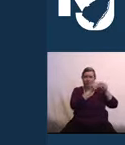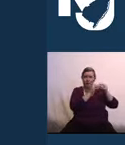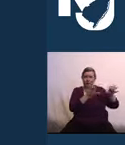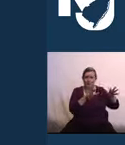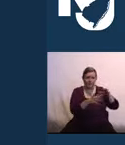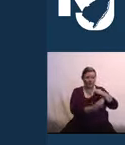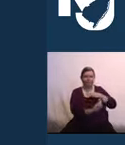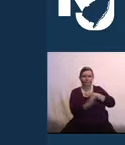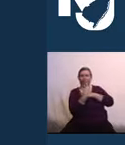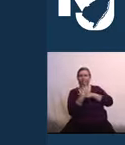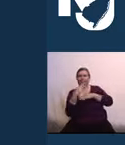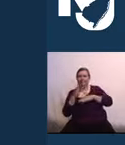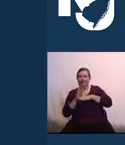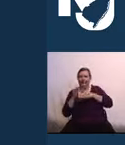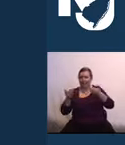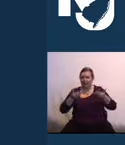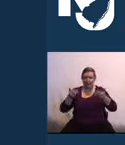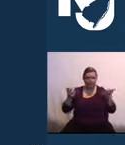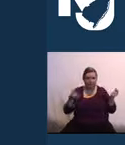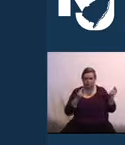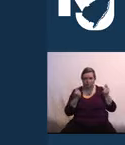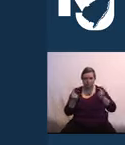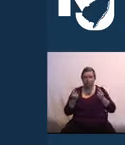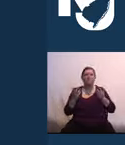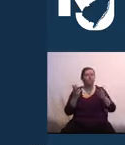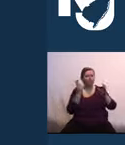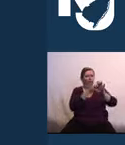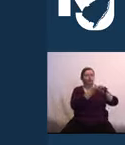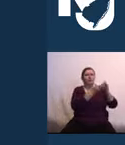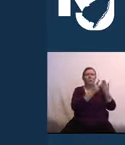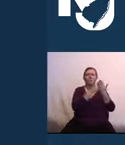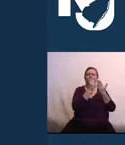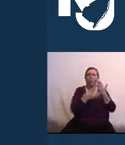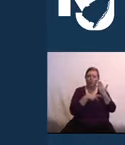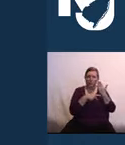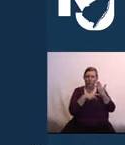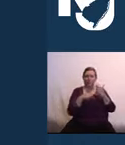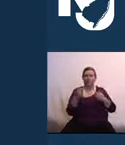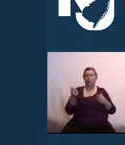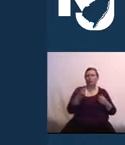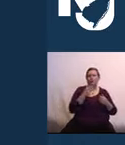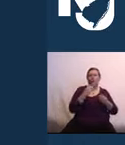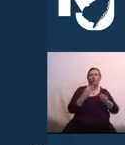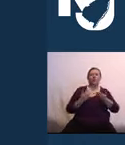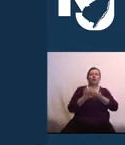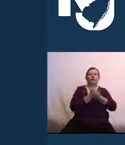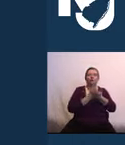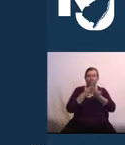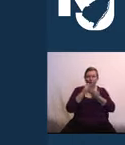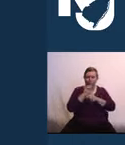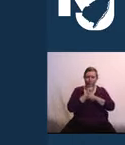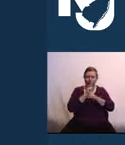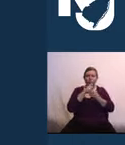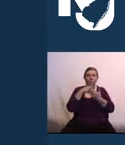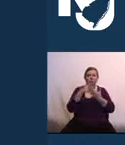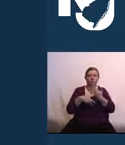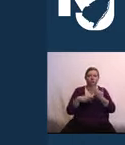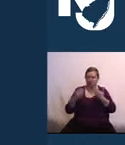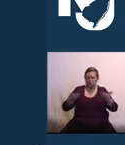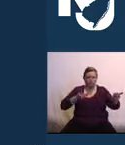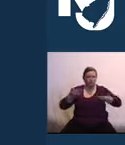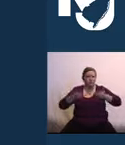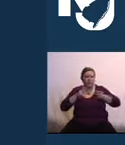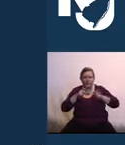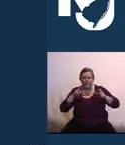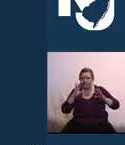burner. However, Return and Earn allowed him to put that plan in motion earlier than he had otherwise expected, and he has brought